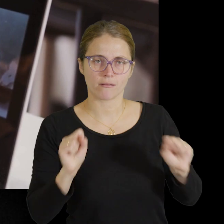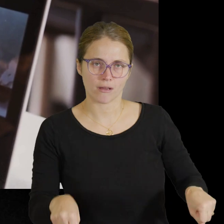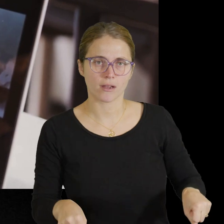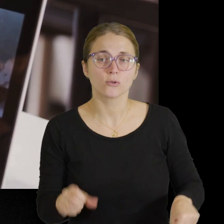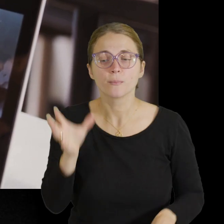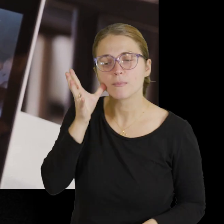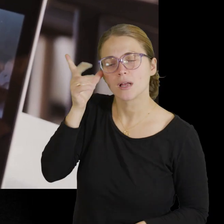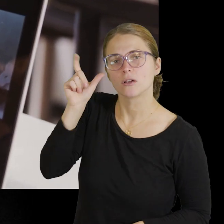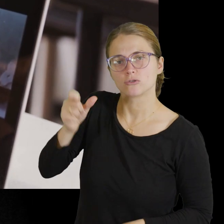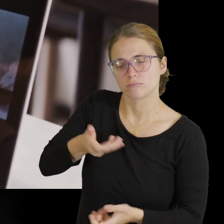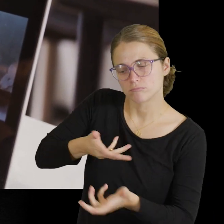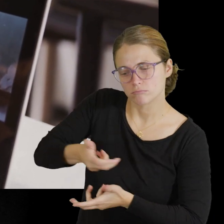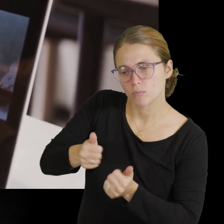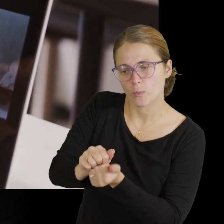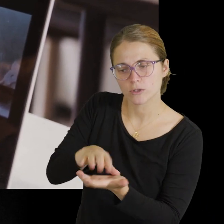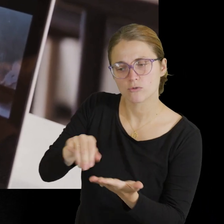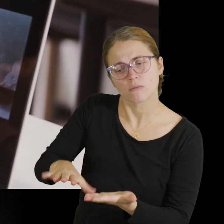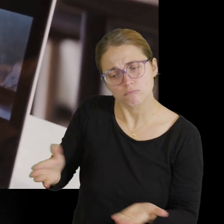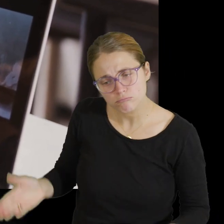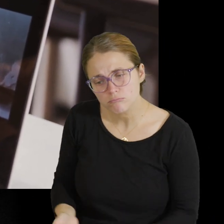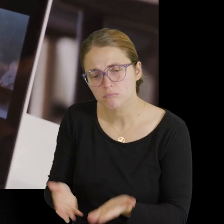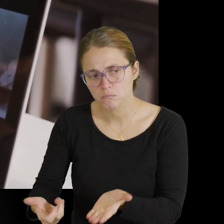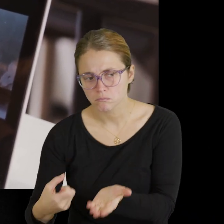their student advocate to the school.